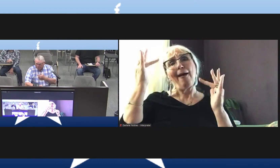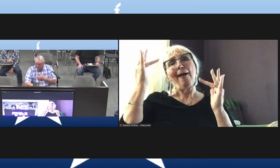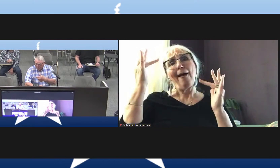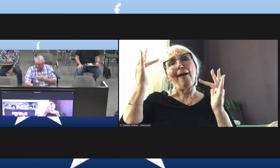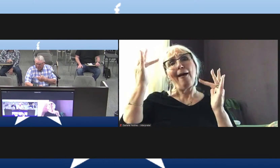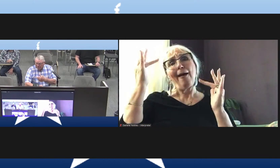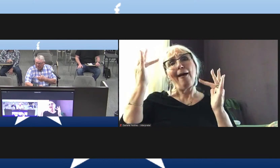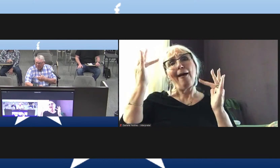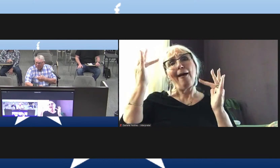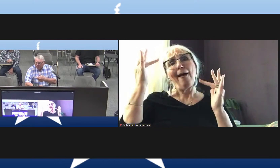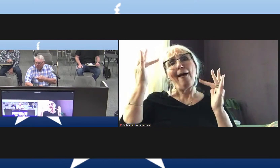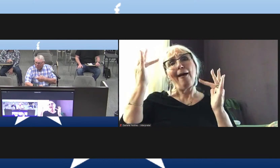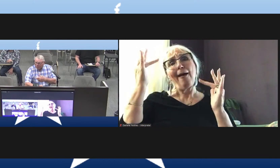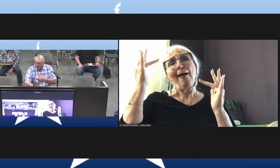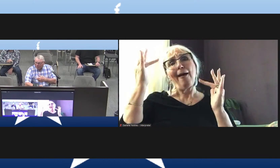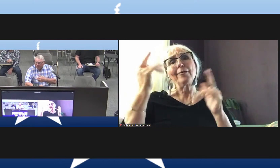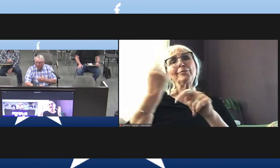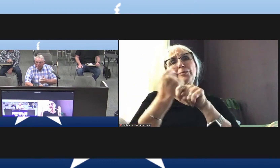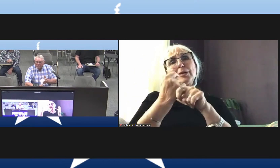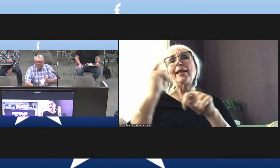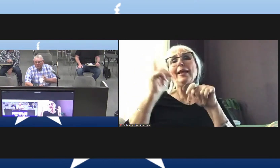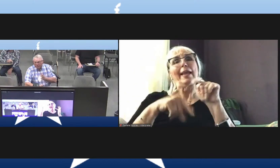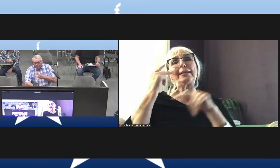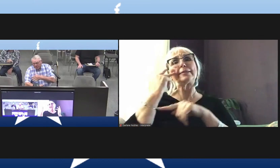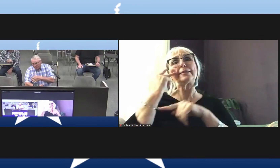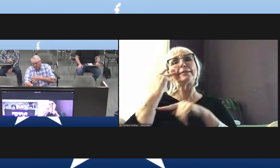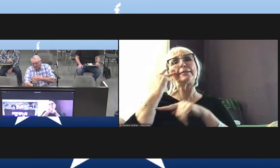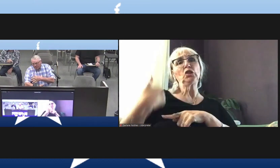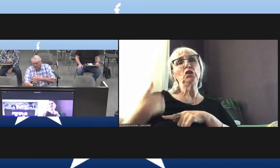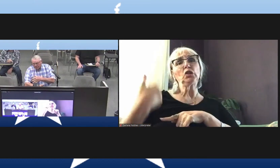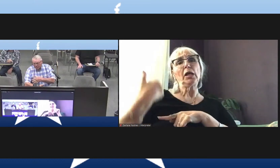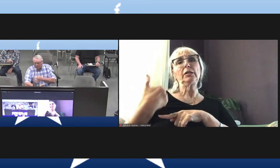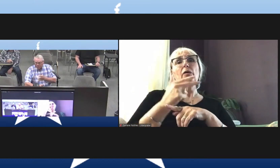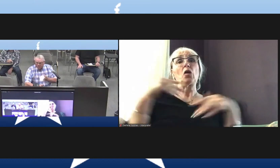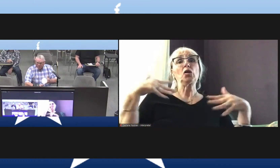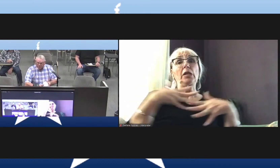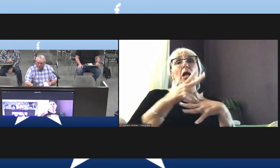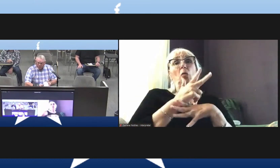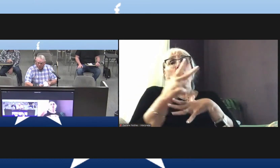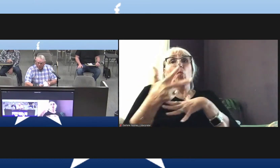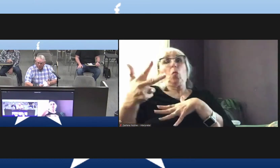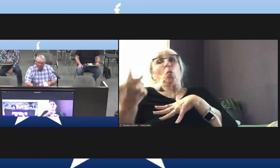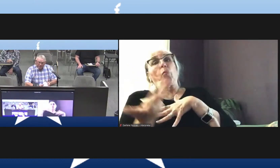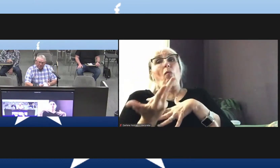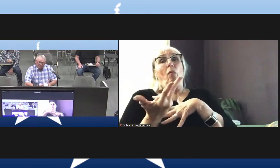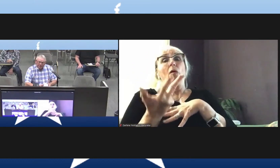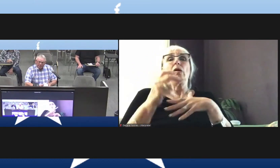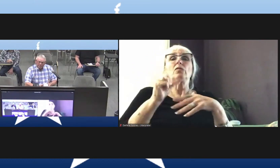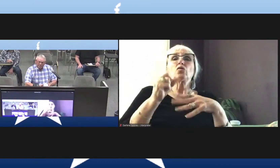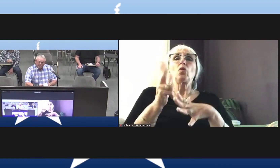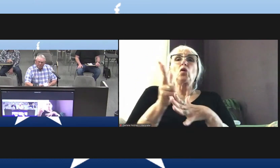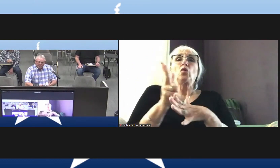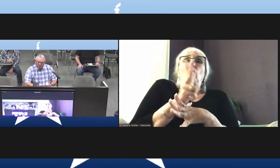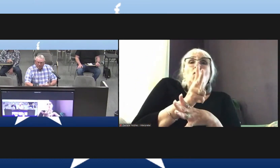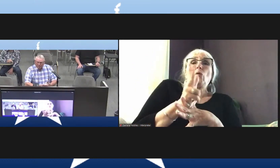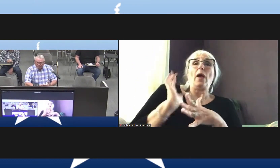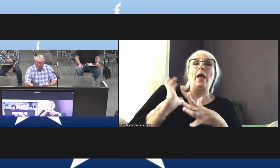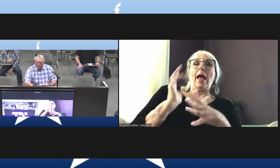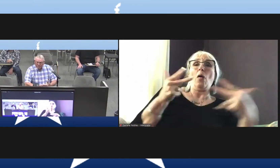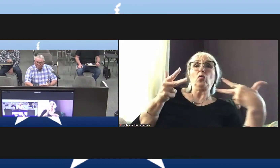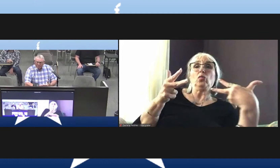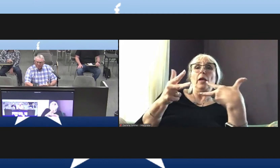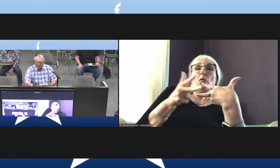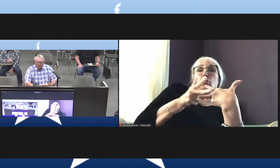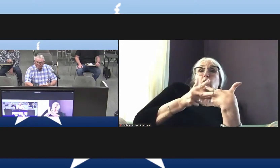right side of the shoulder is. So they're afraid of running off the road, so they scoot over into our side. So you have